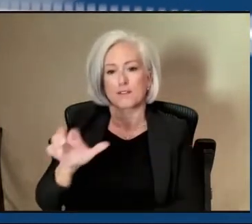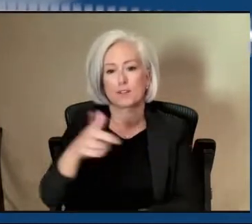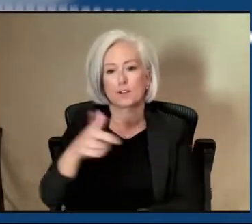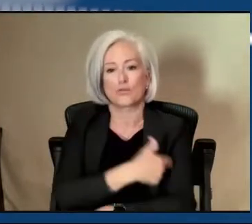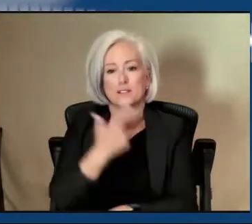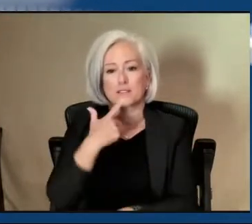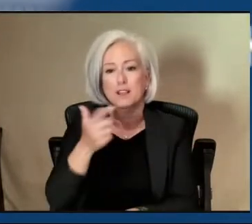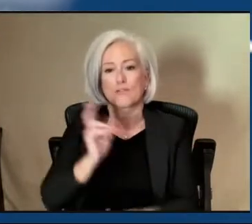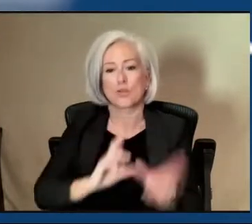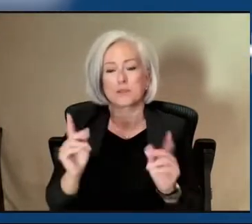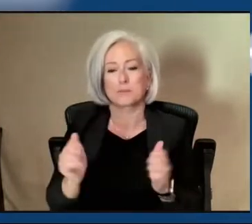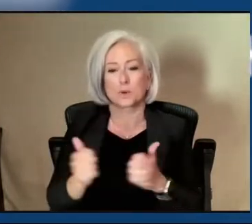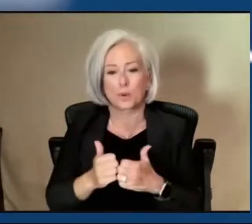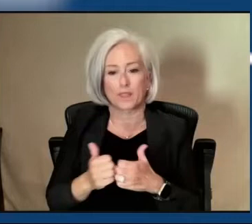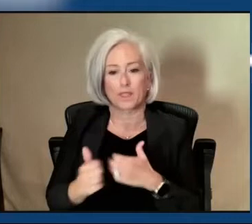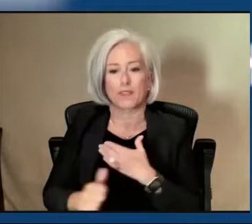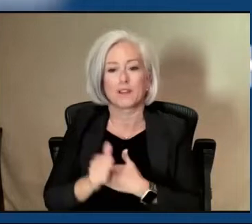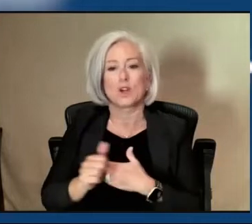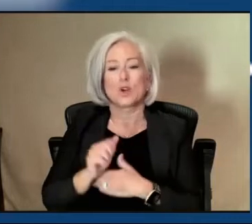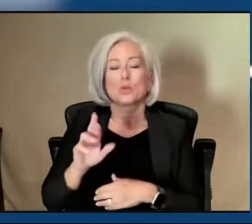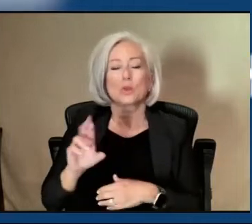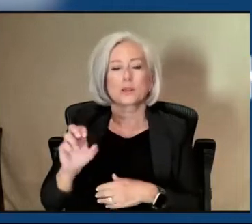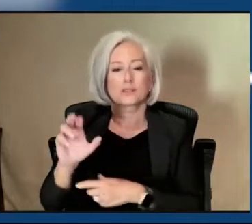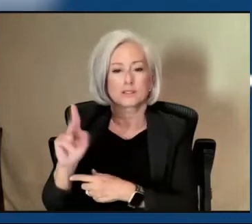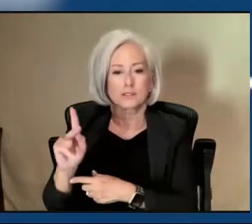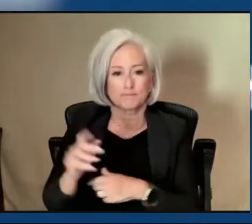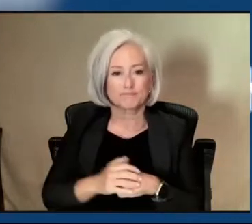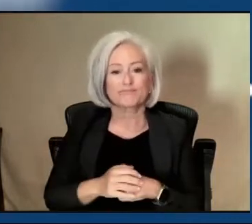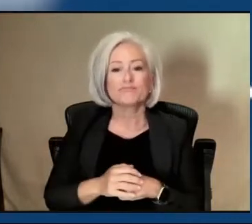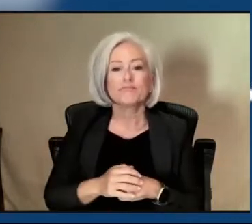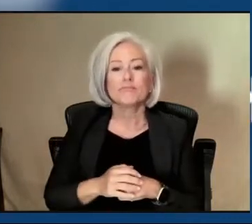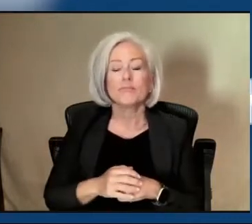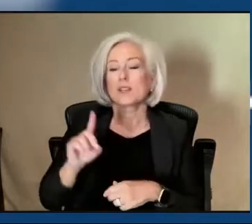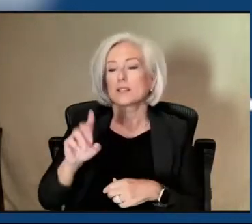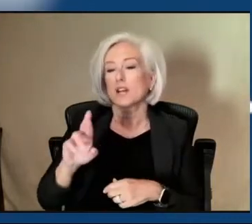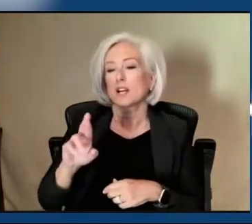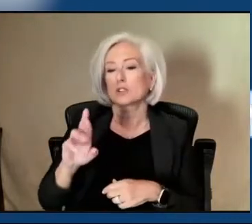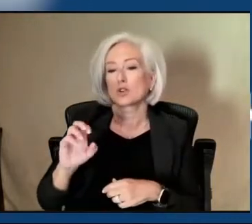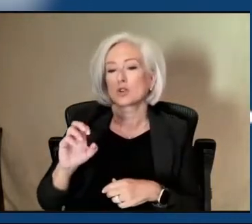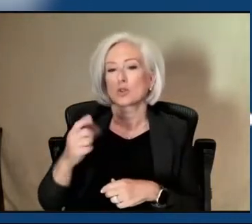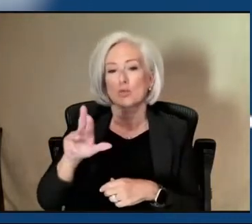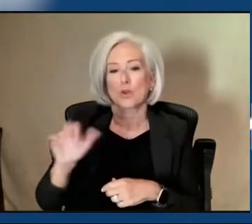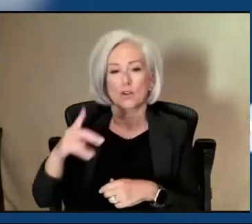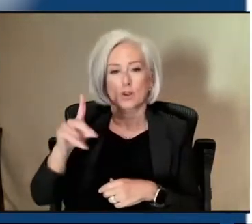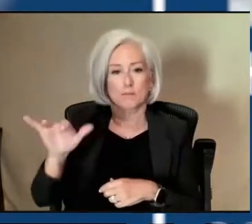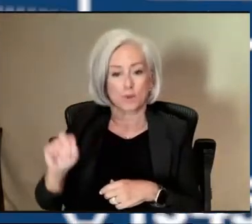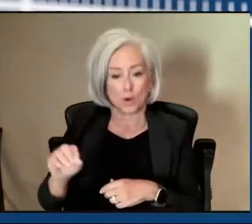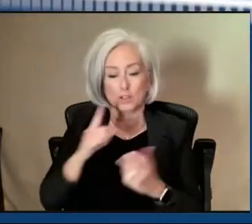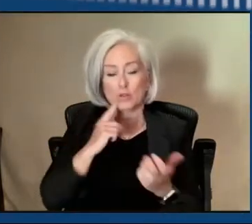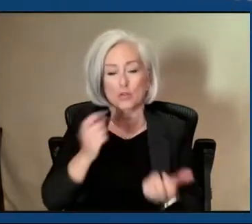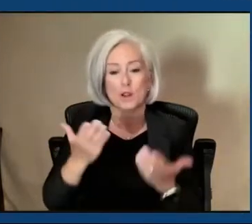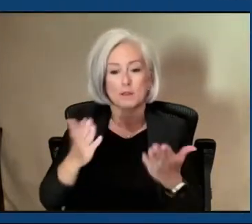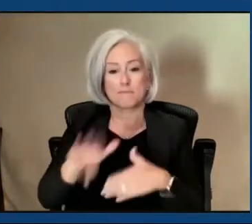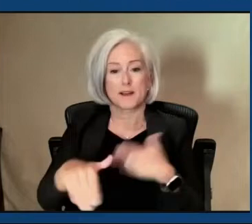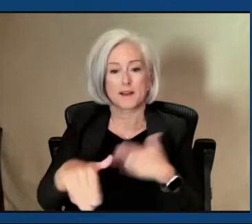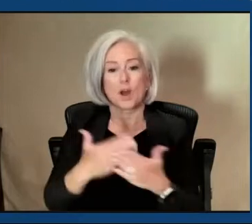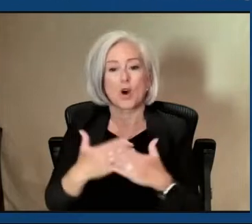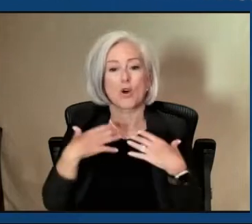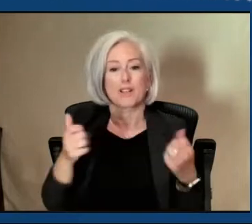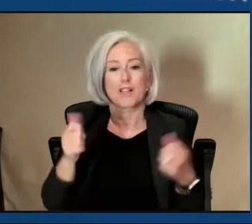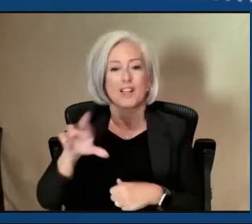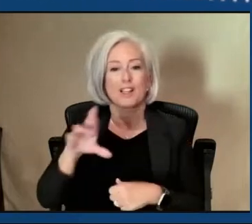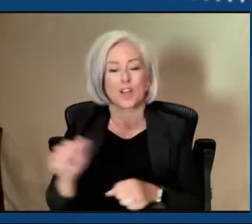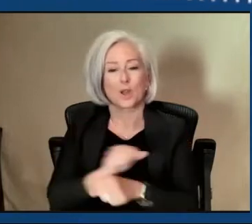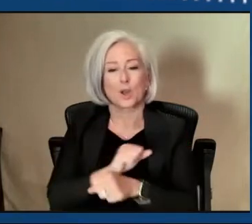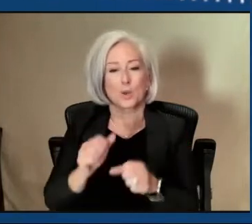people. By 2010, Dr. Gregory Poland with the Mayo Clinic recommended all healthcare workers be vaccinated against the flu.